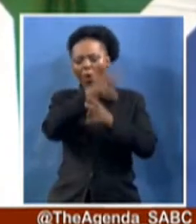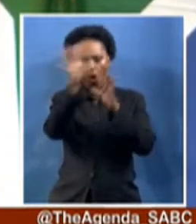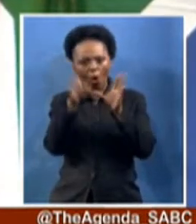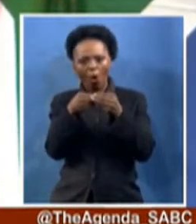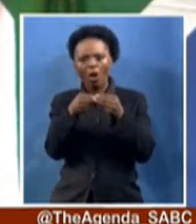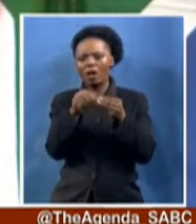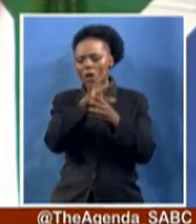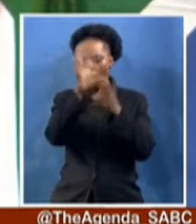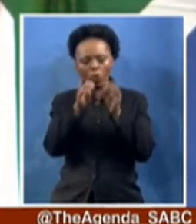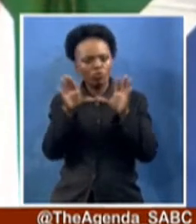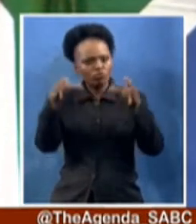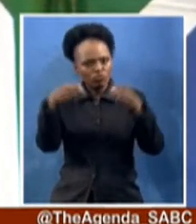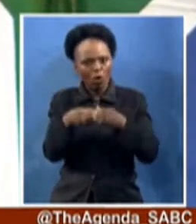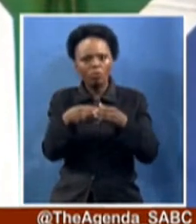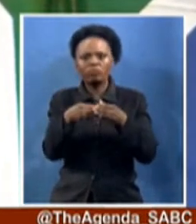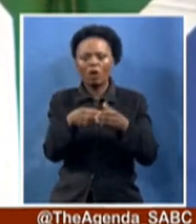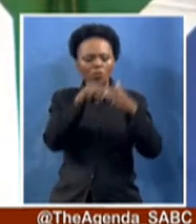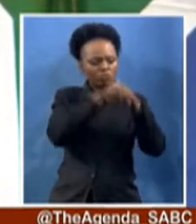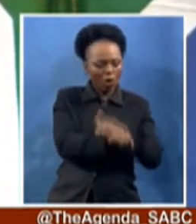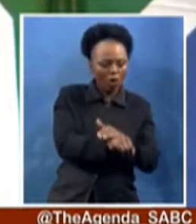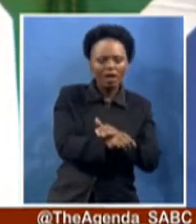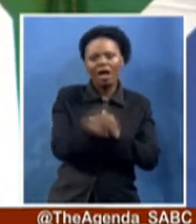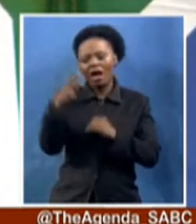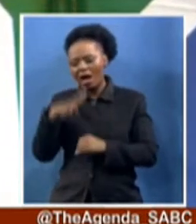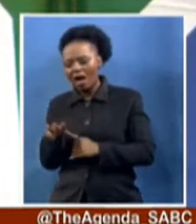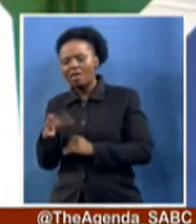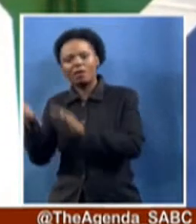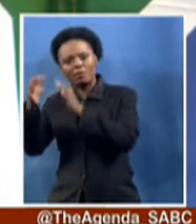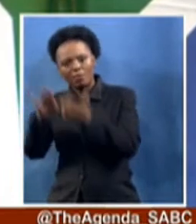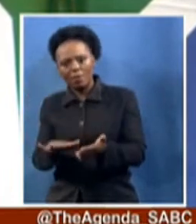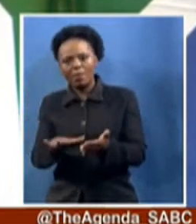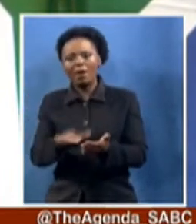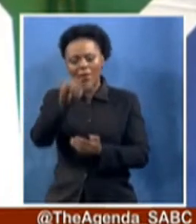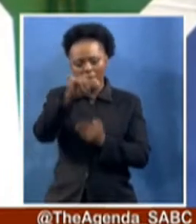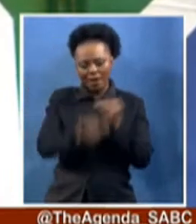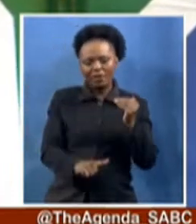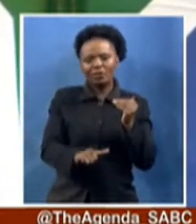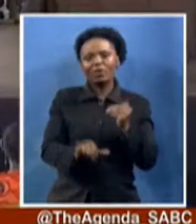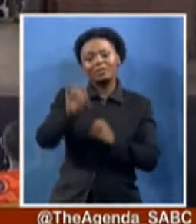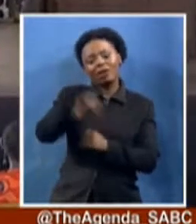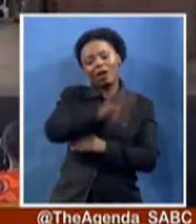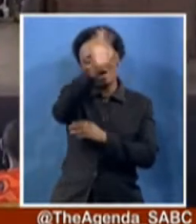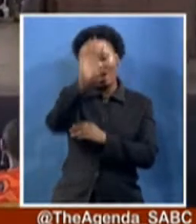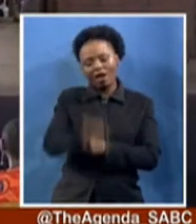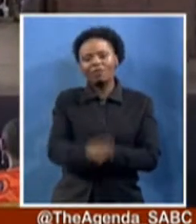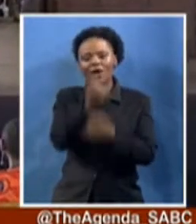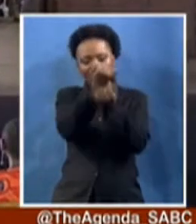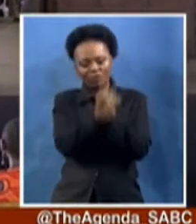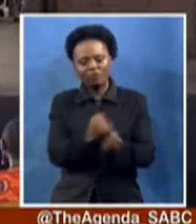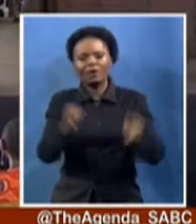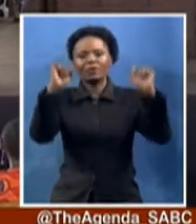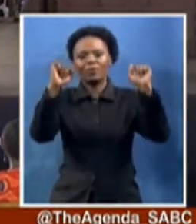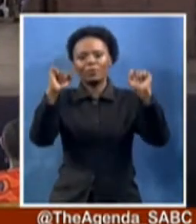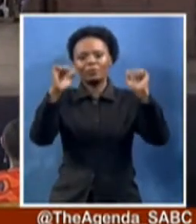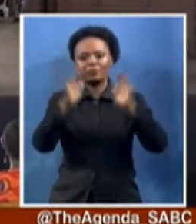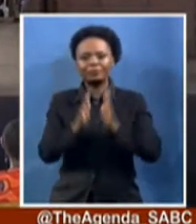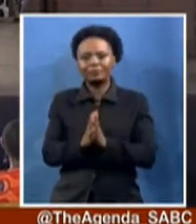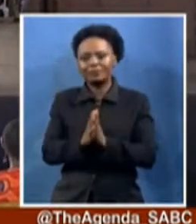Africa's freedom, Mr. President. This is by way of